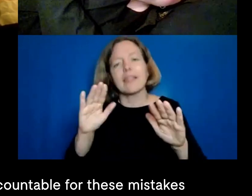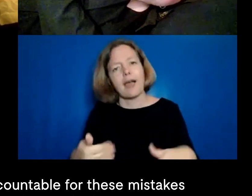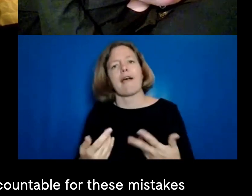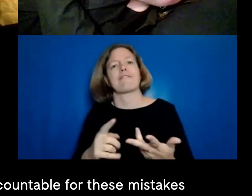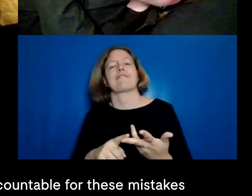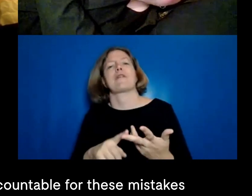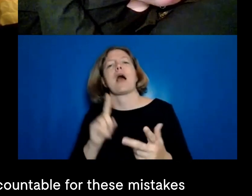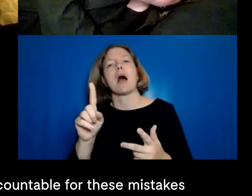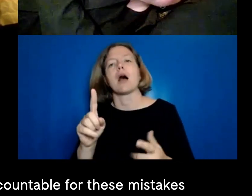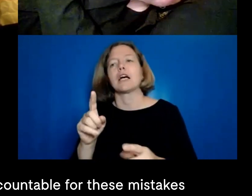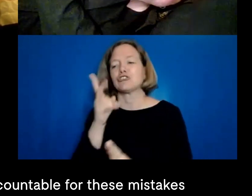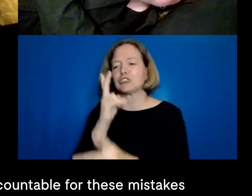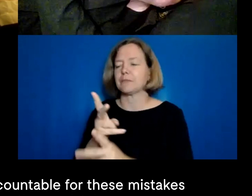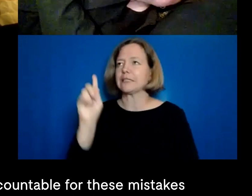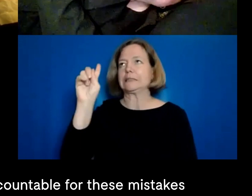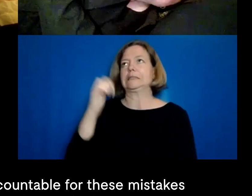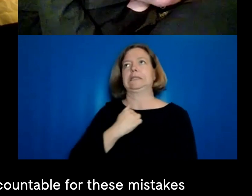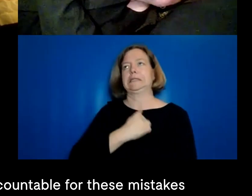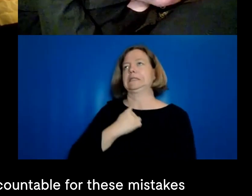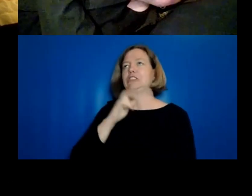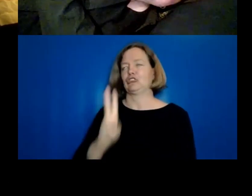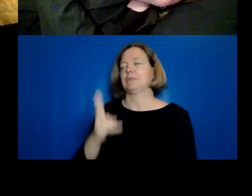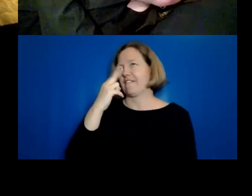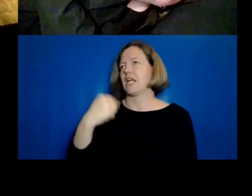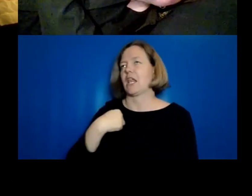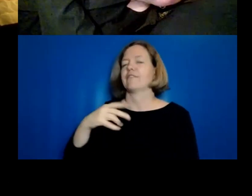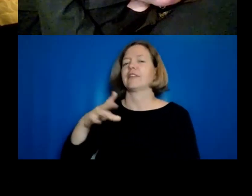mistakes and learn from these mistakes.